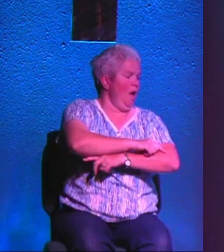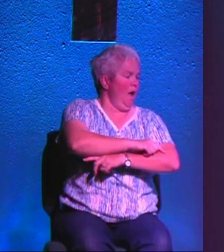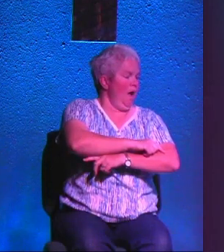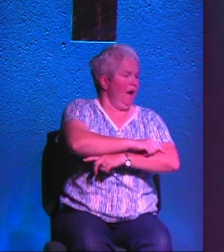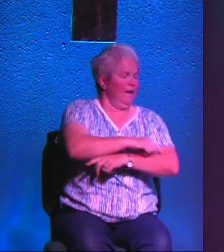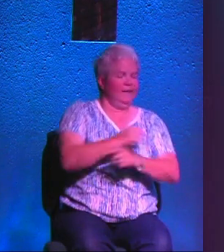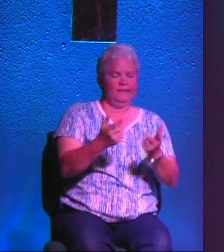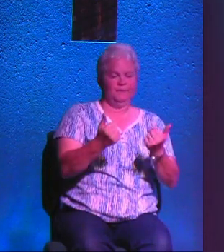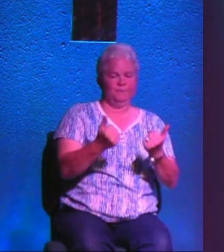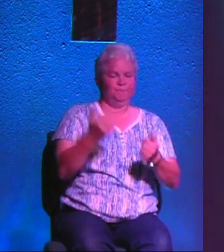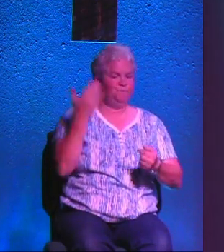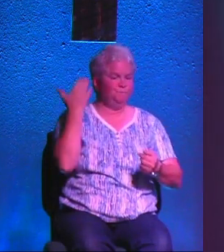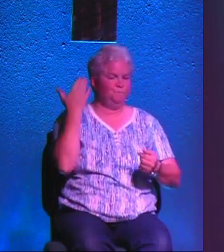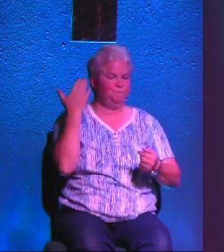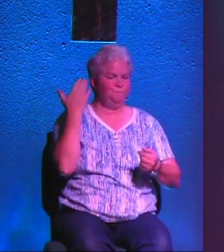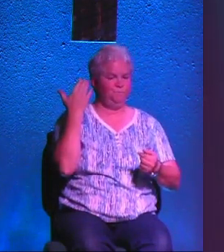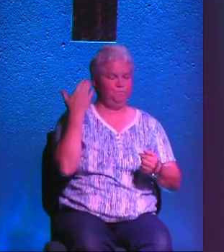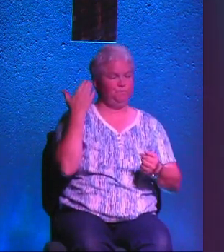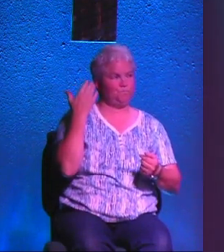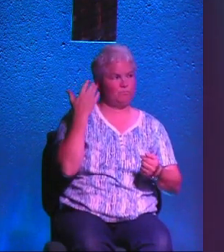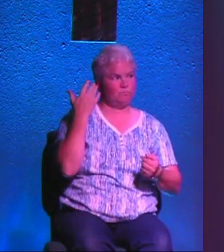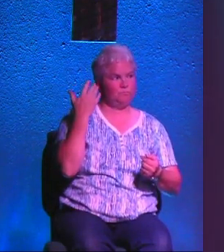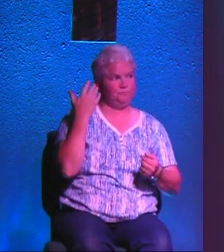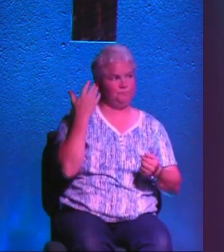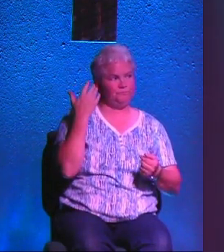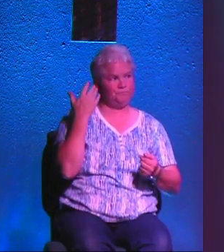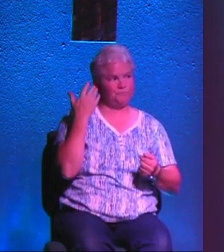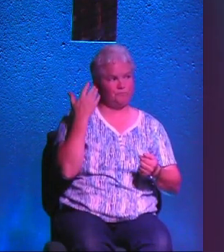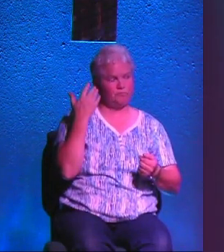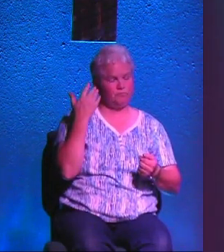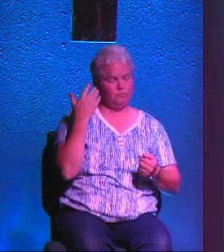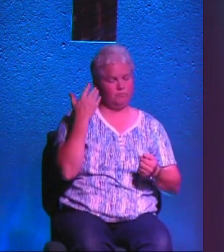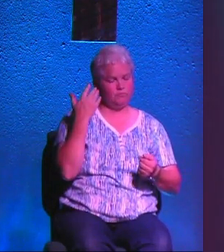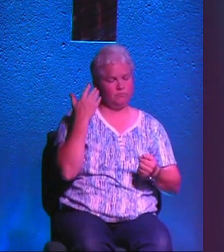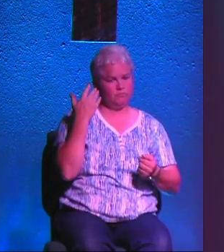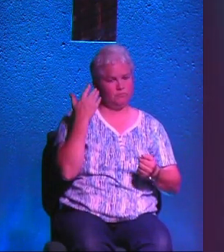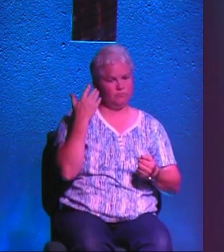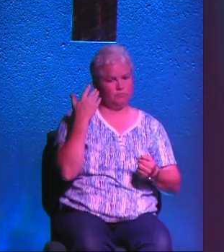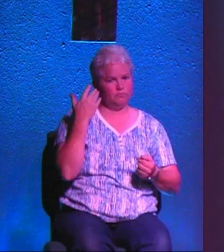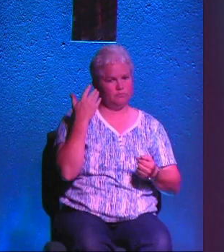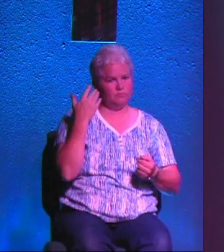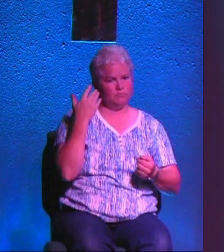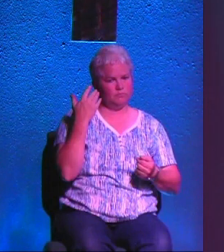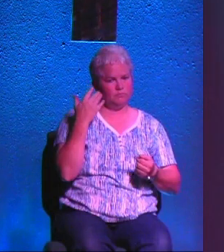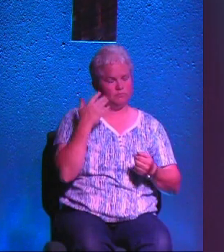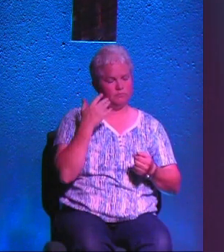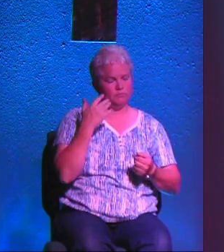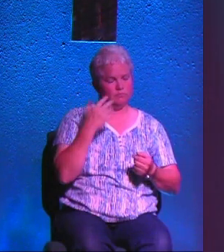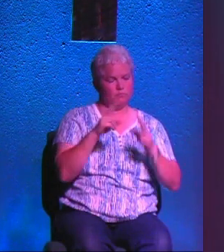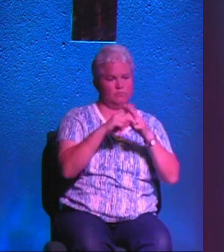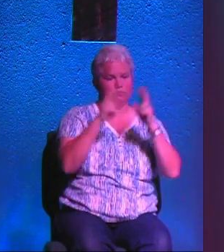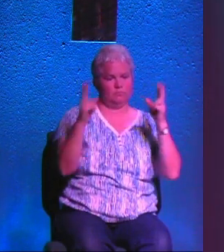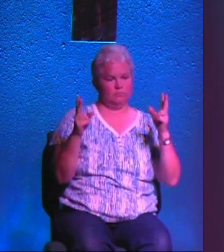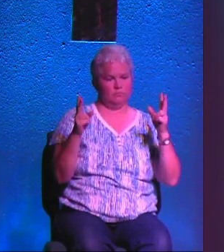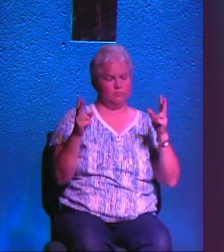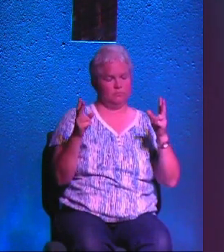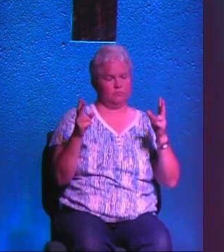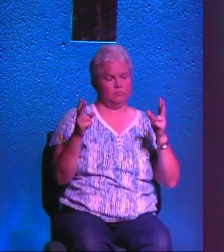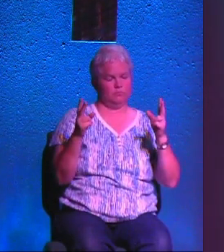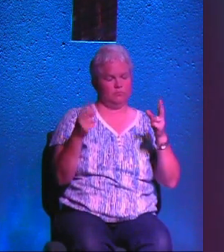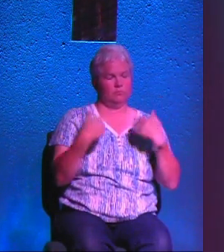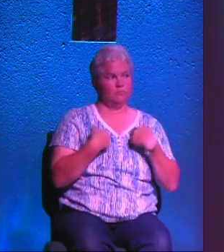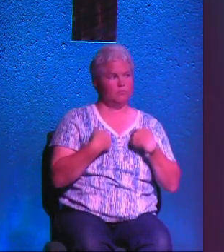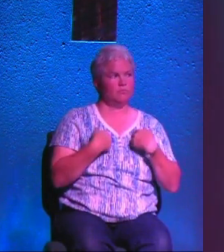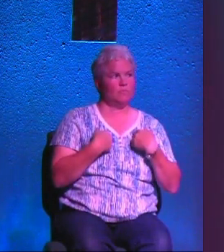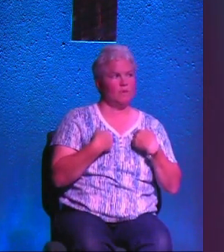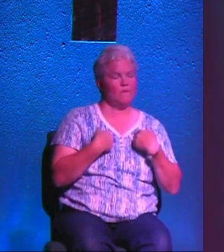it all comes back to, right? Our mind is raging. See, our the very core of